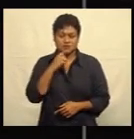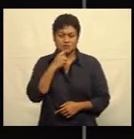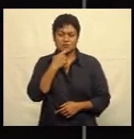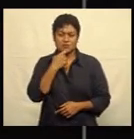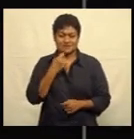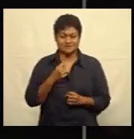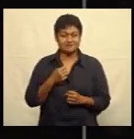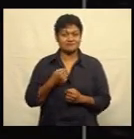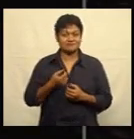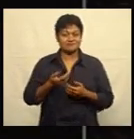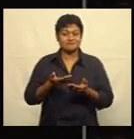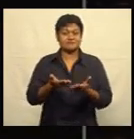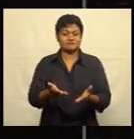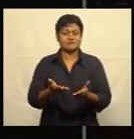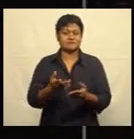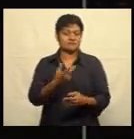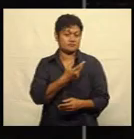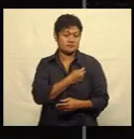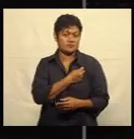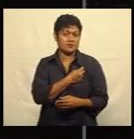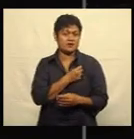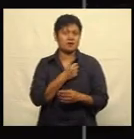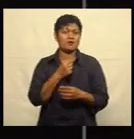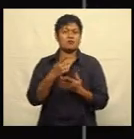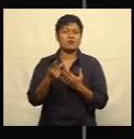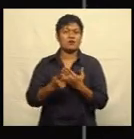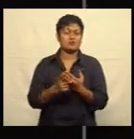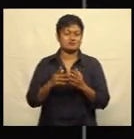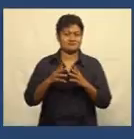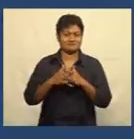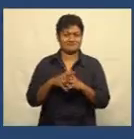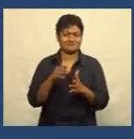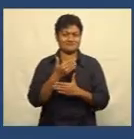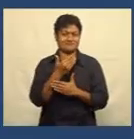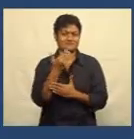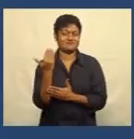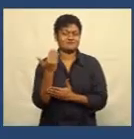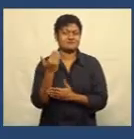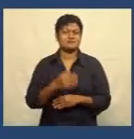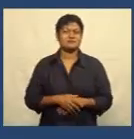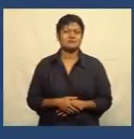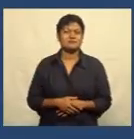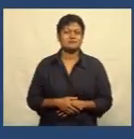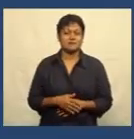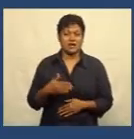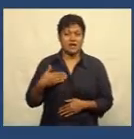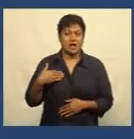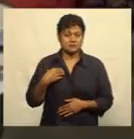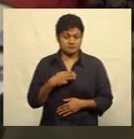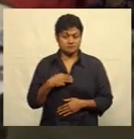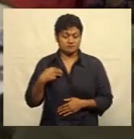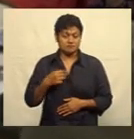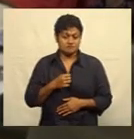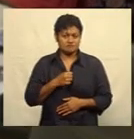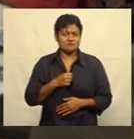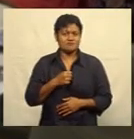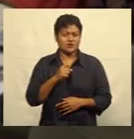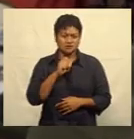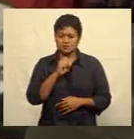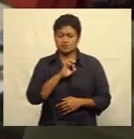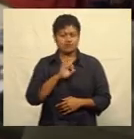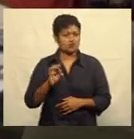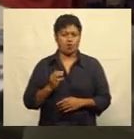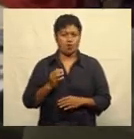vaccination program by Wednesday. Lena Rees reports. The Health Ministry is confident there will be no overcrowding